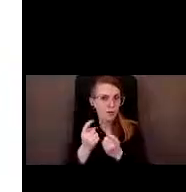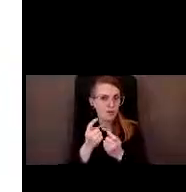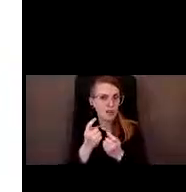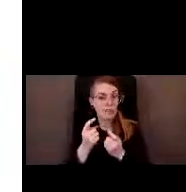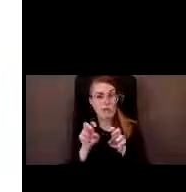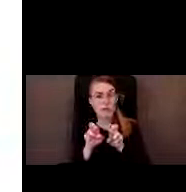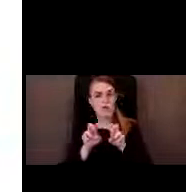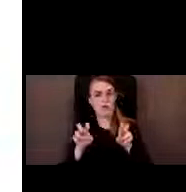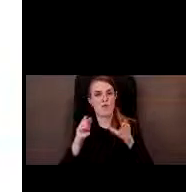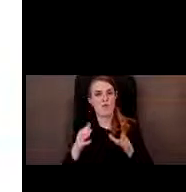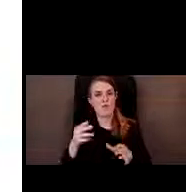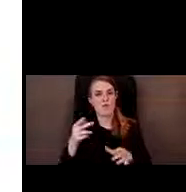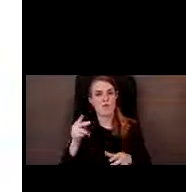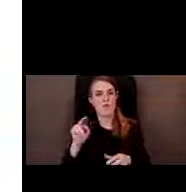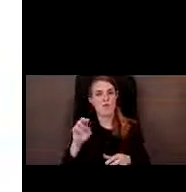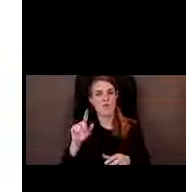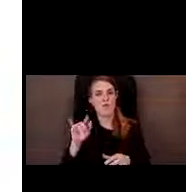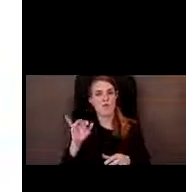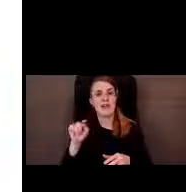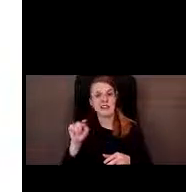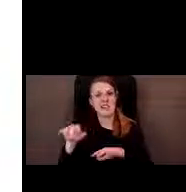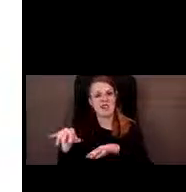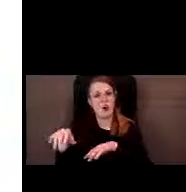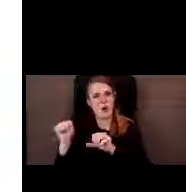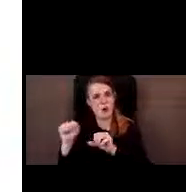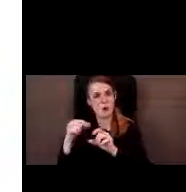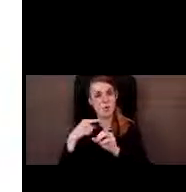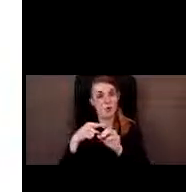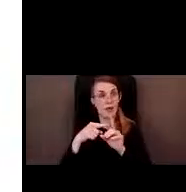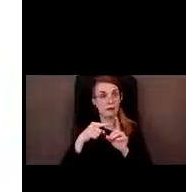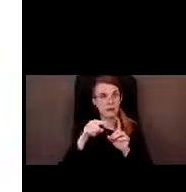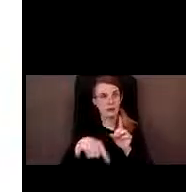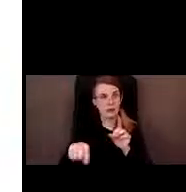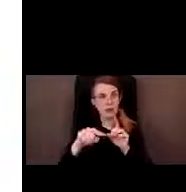panelists, to the co-host, and to each other, and also